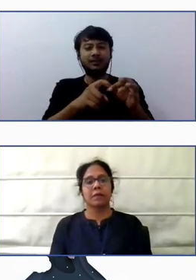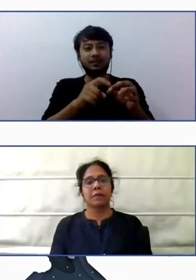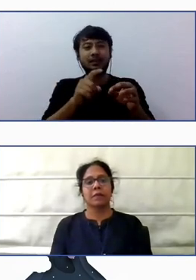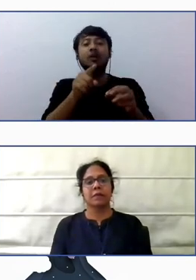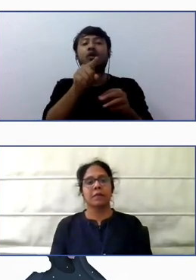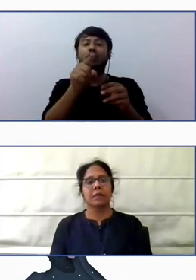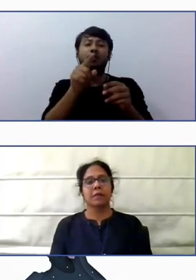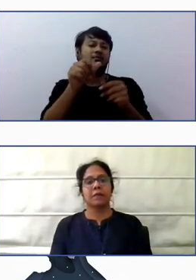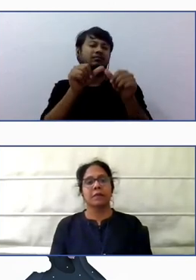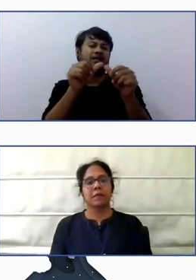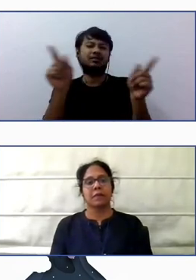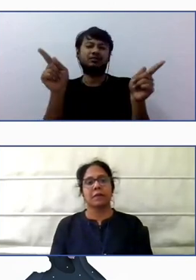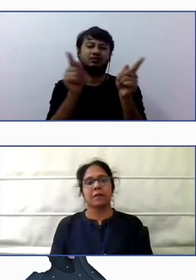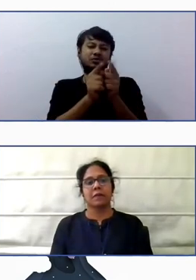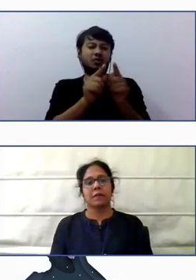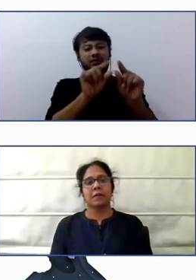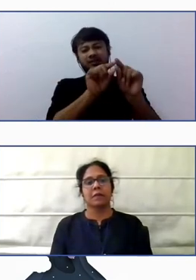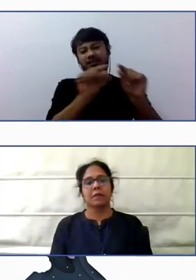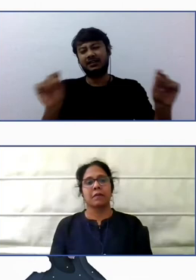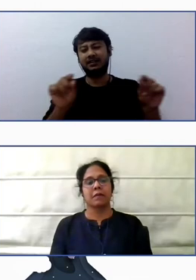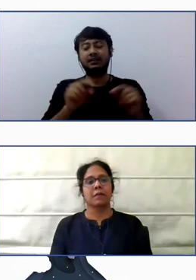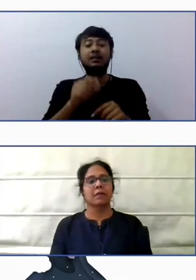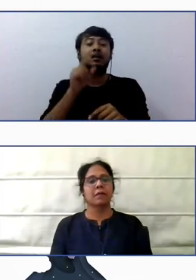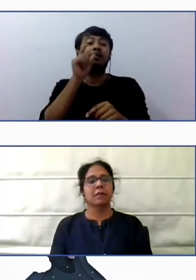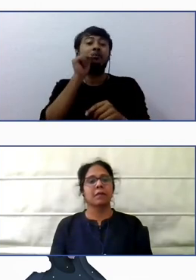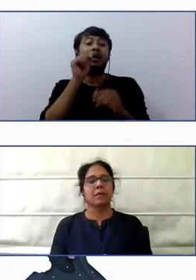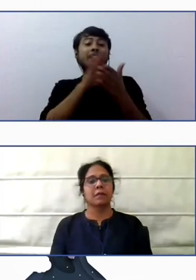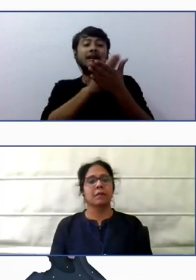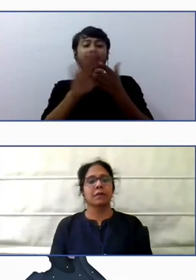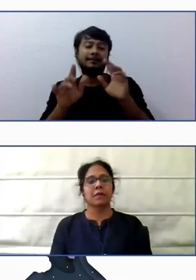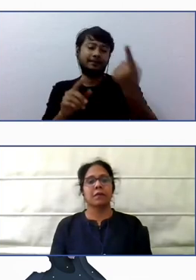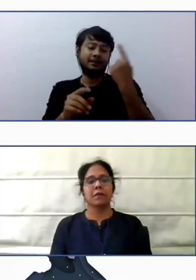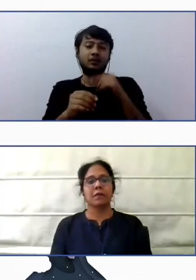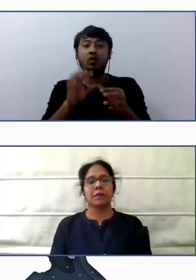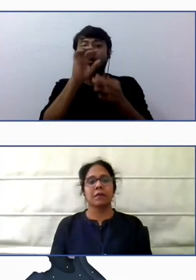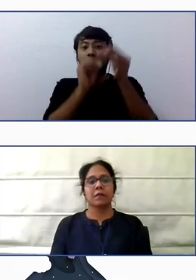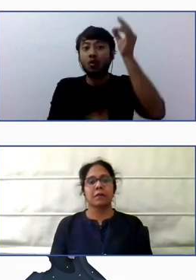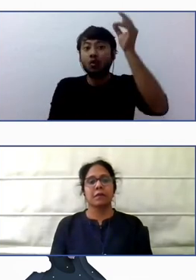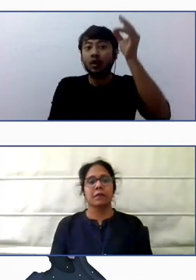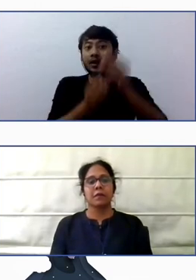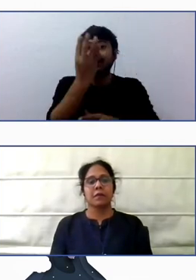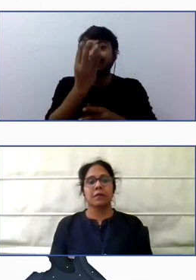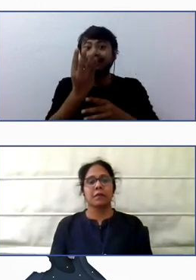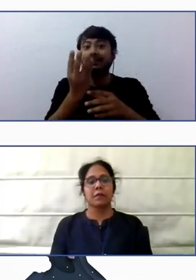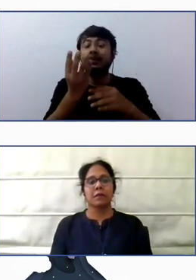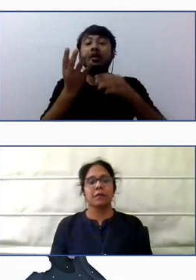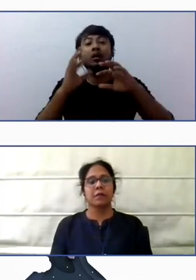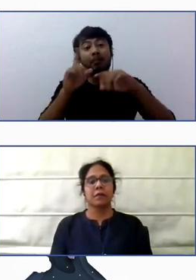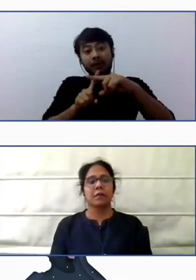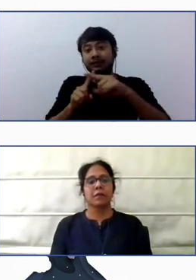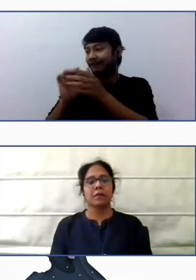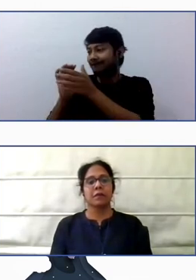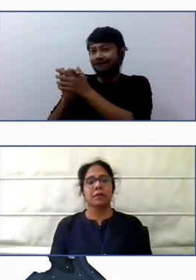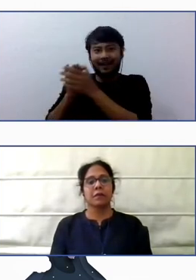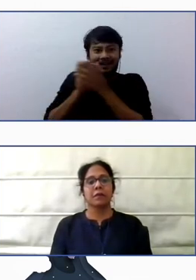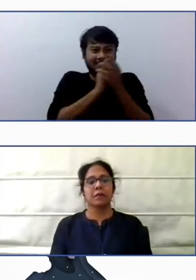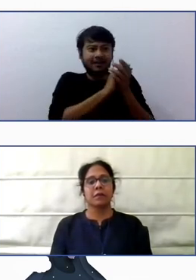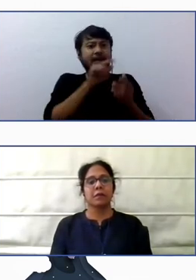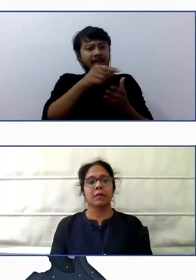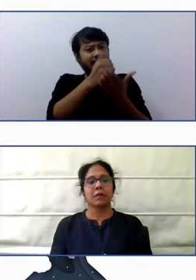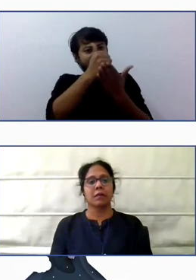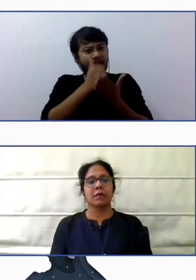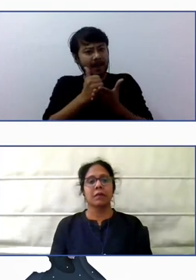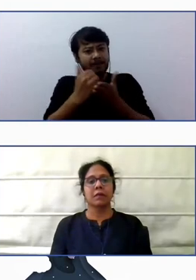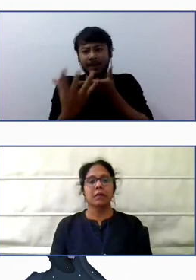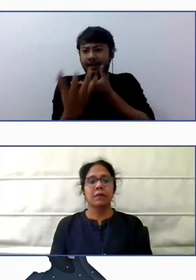And let me start with Harish. How can the organizations or our colleagues can make the workplace inclusive? What is